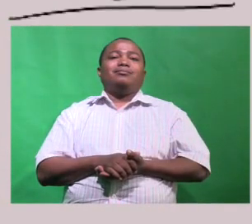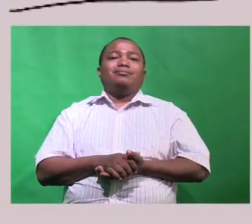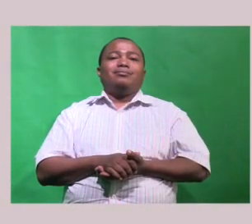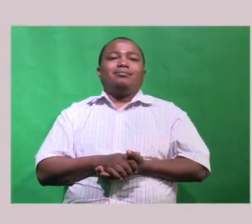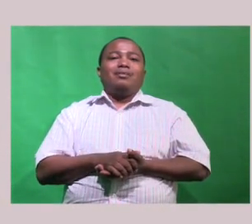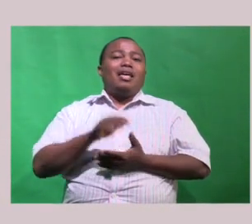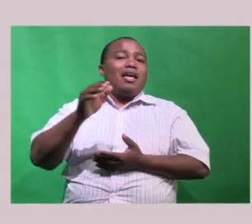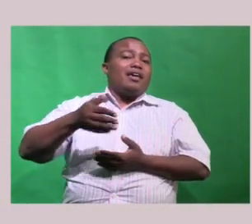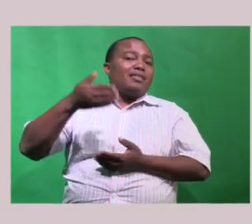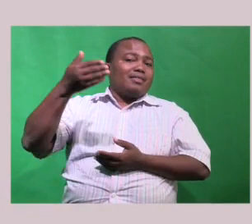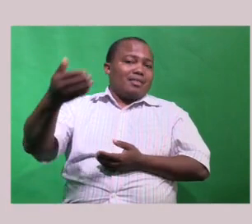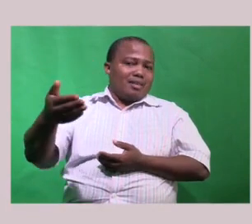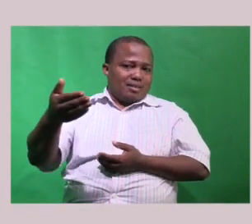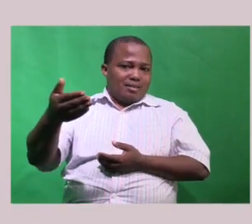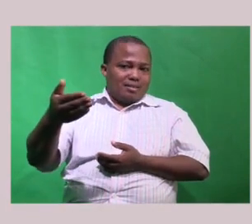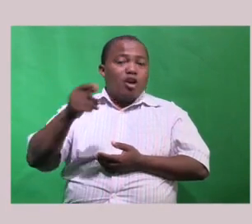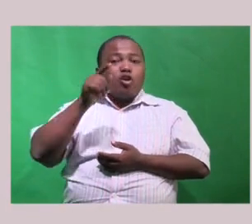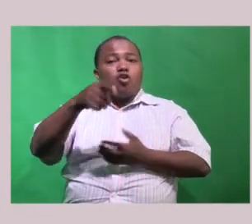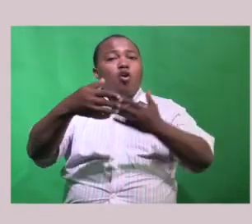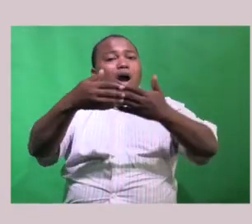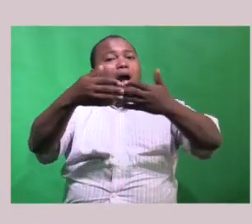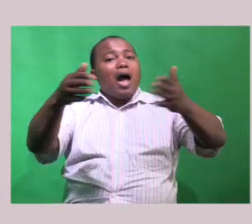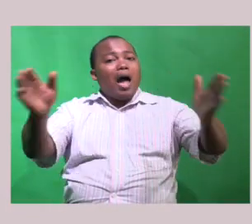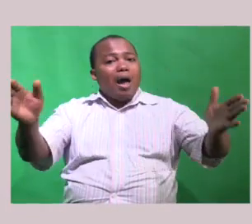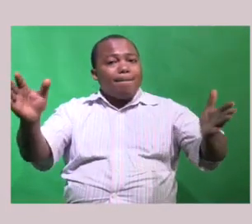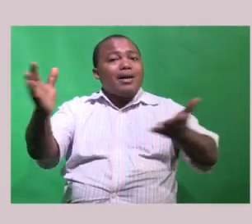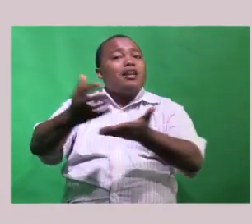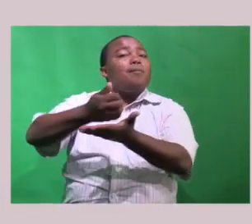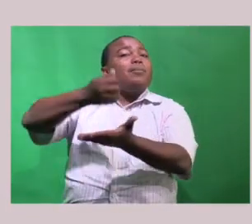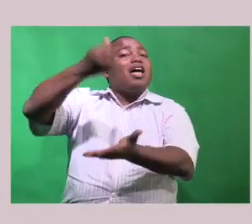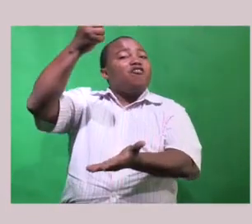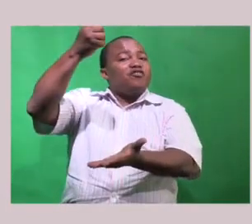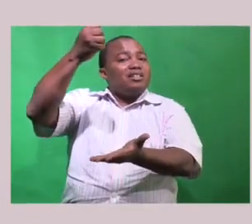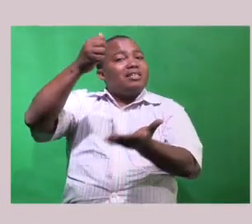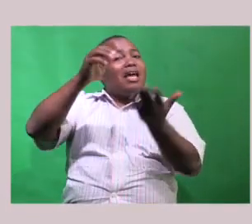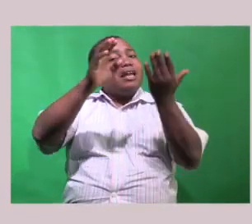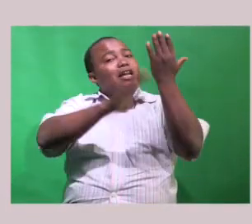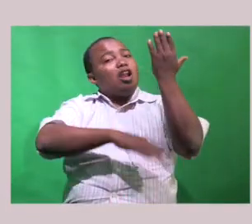Then you open profit and loss account.